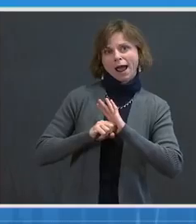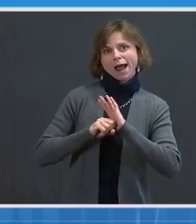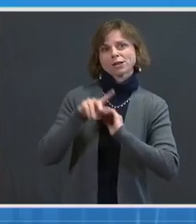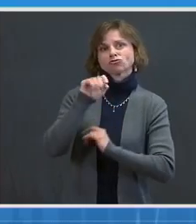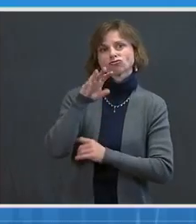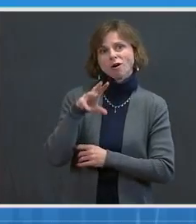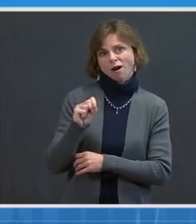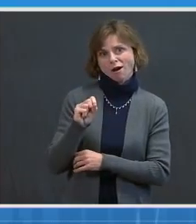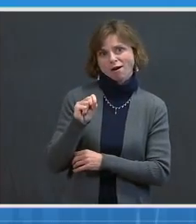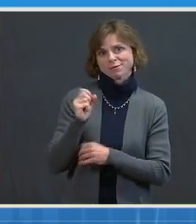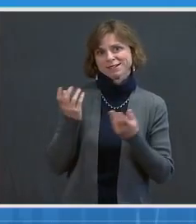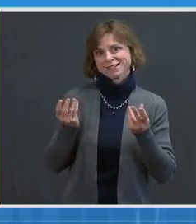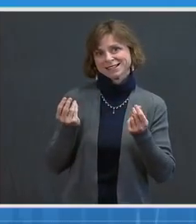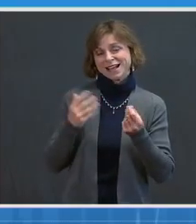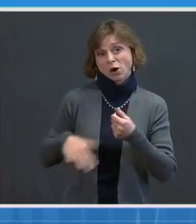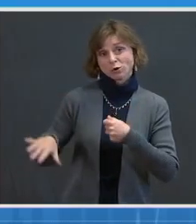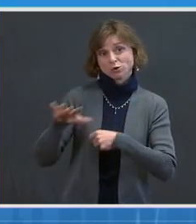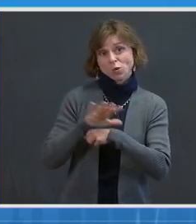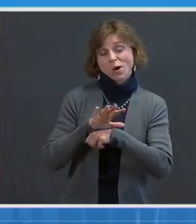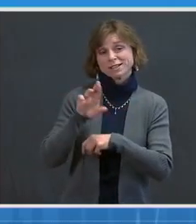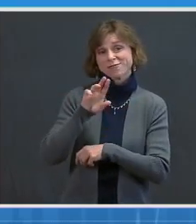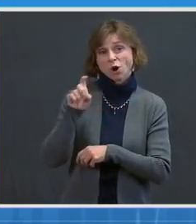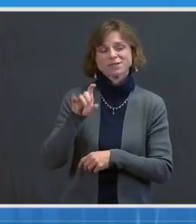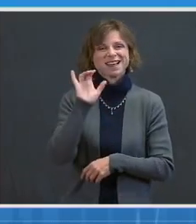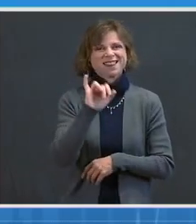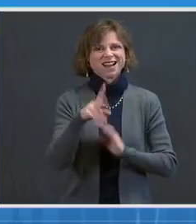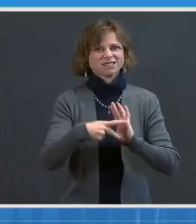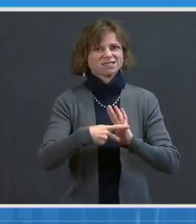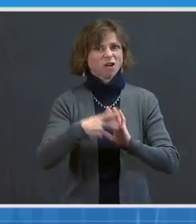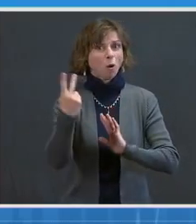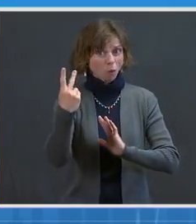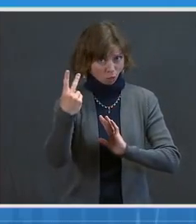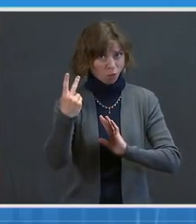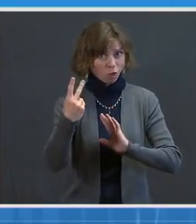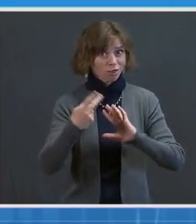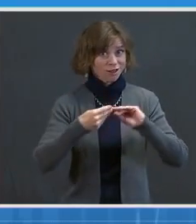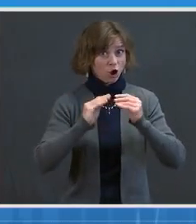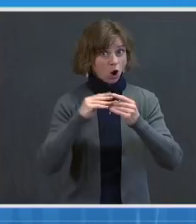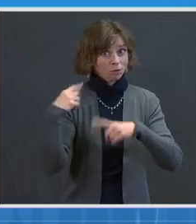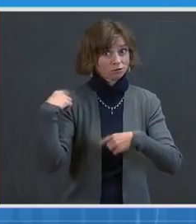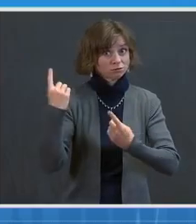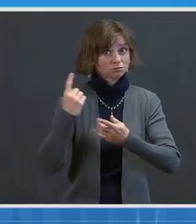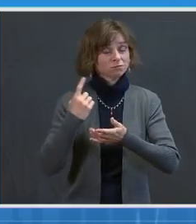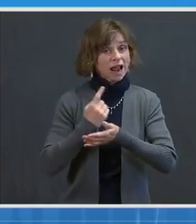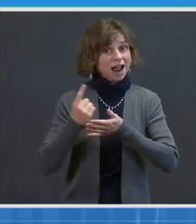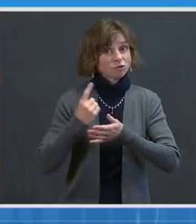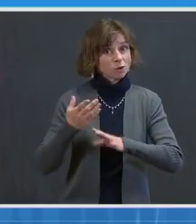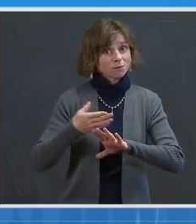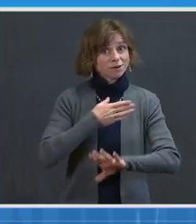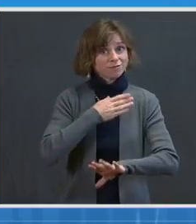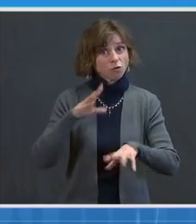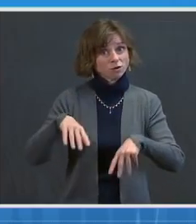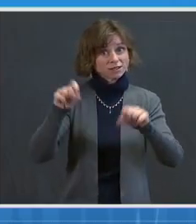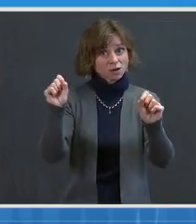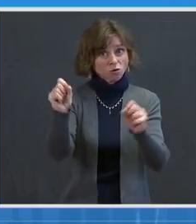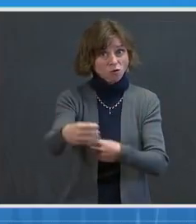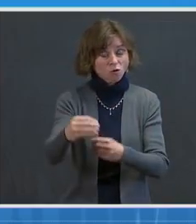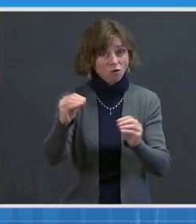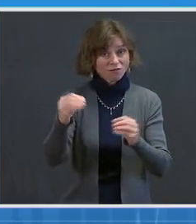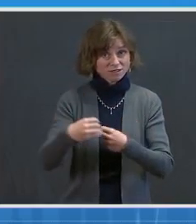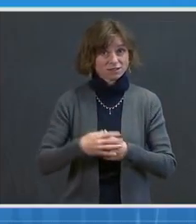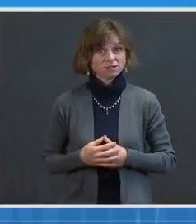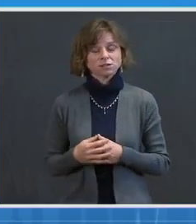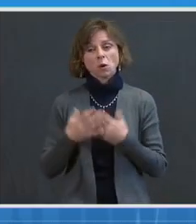pharmacies. That's double the number going out every week before we came into office. This presents an opportunity